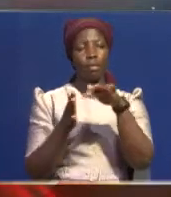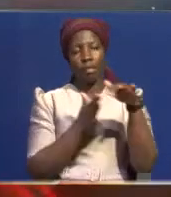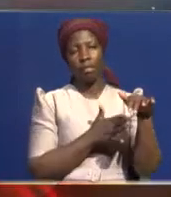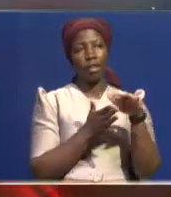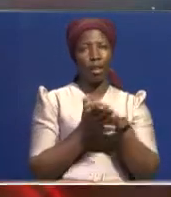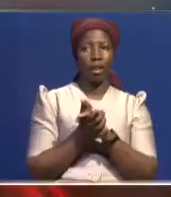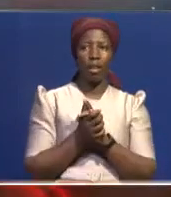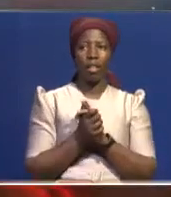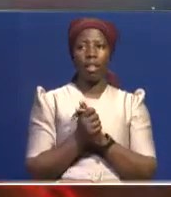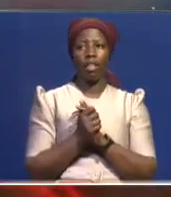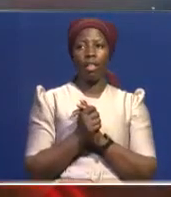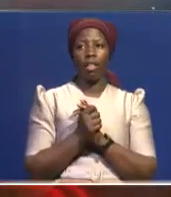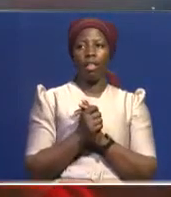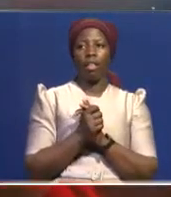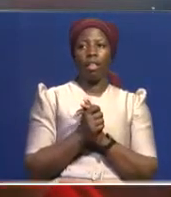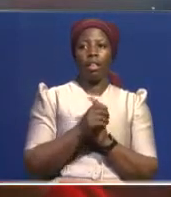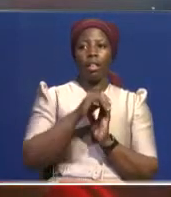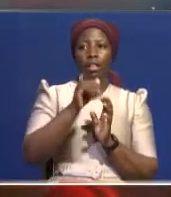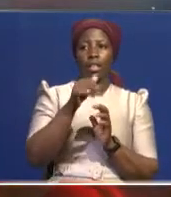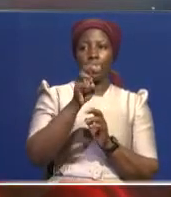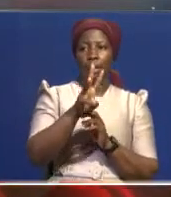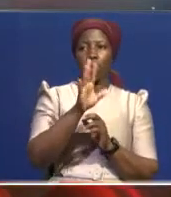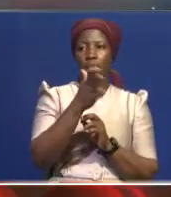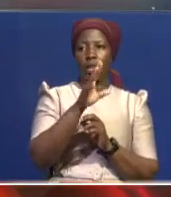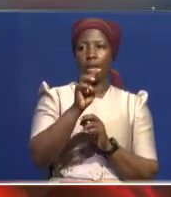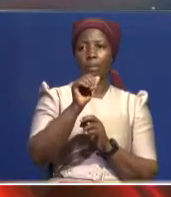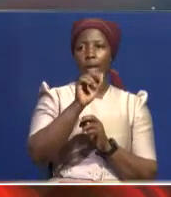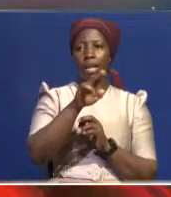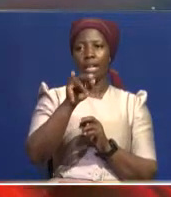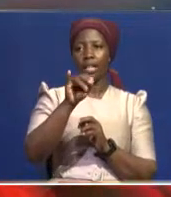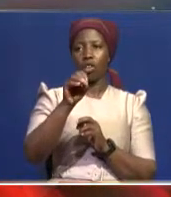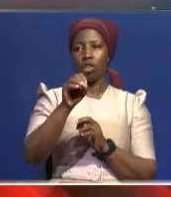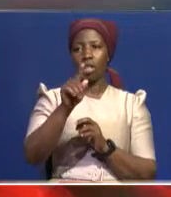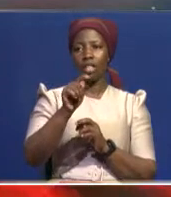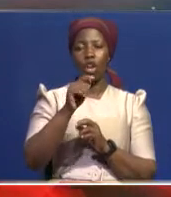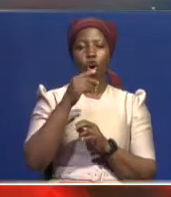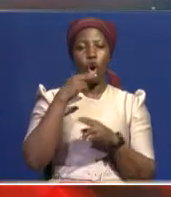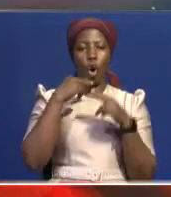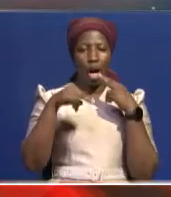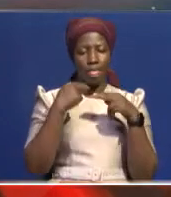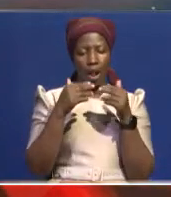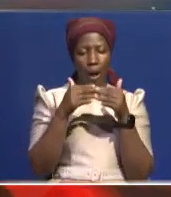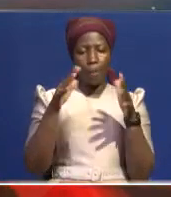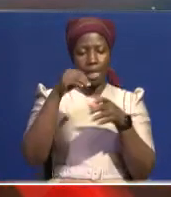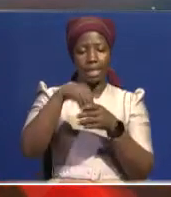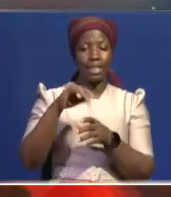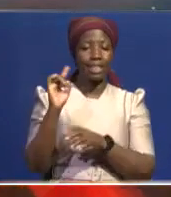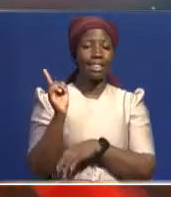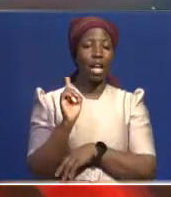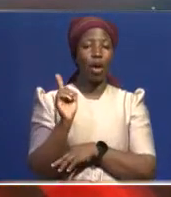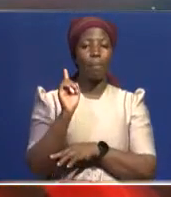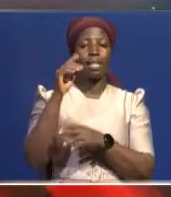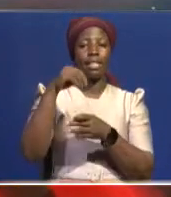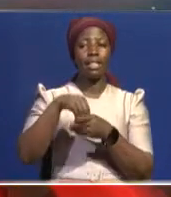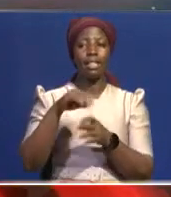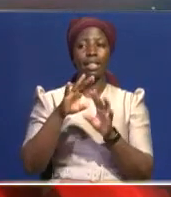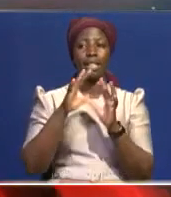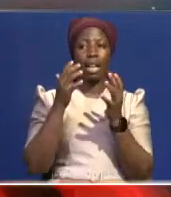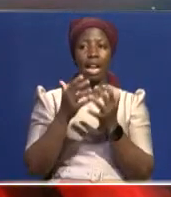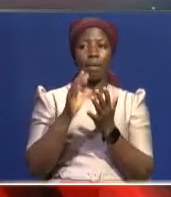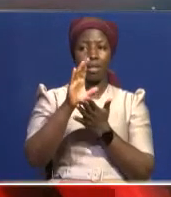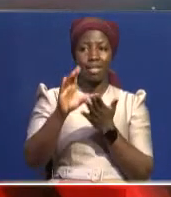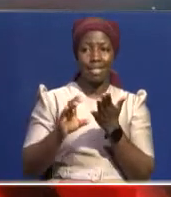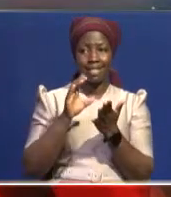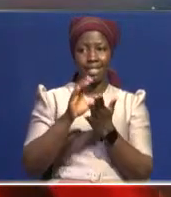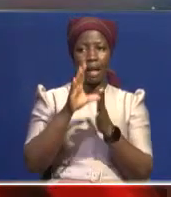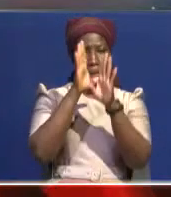Multinational hotel JW Marriott has officially opened in Nairobi at the Global Trade Center. President William Ruto